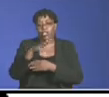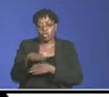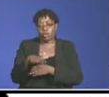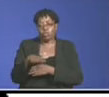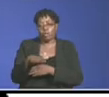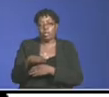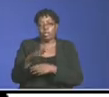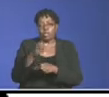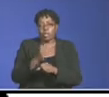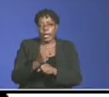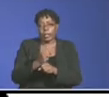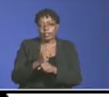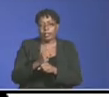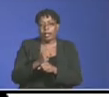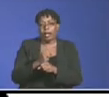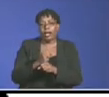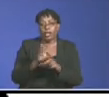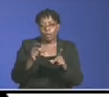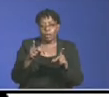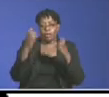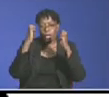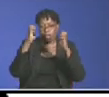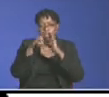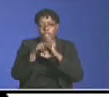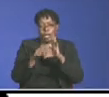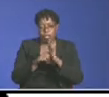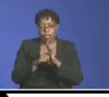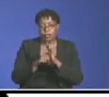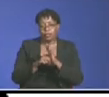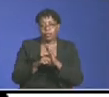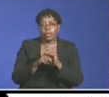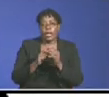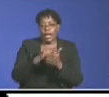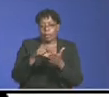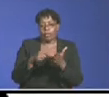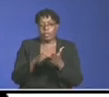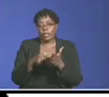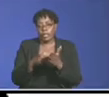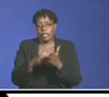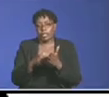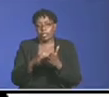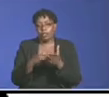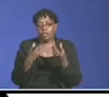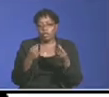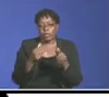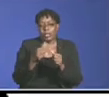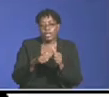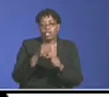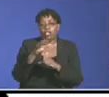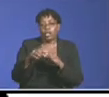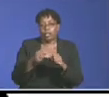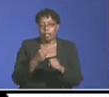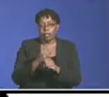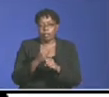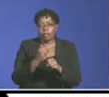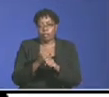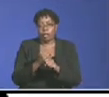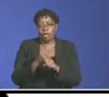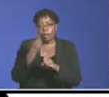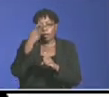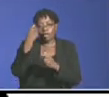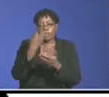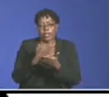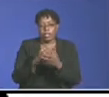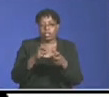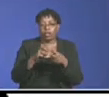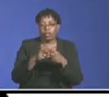education at our schools. And so this initiative, like I say, we do it every year because of the financial